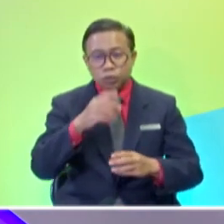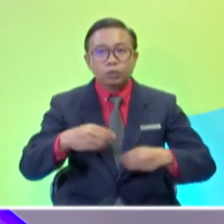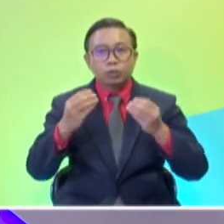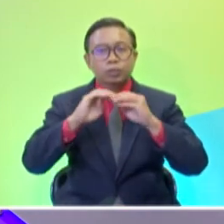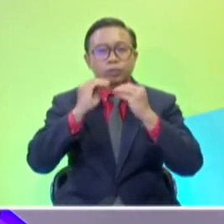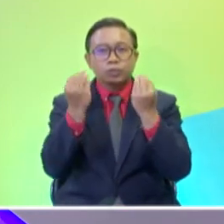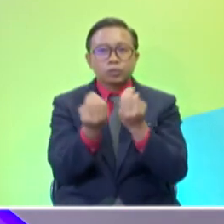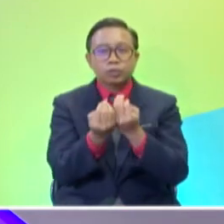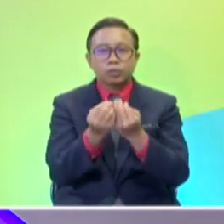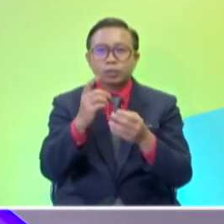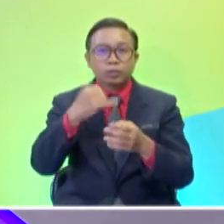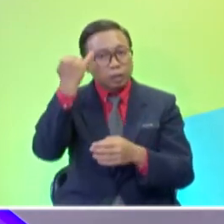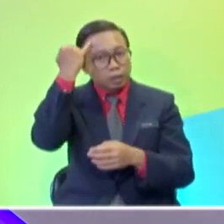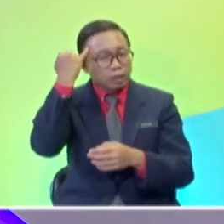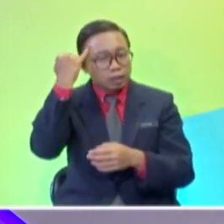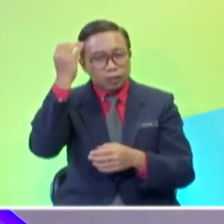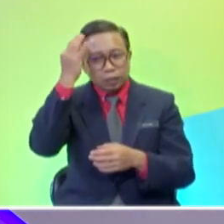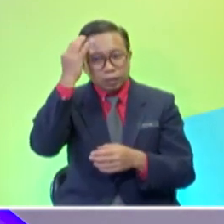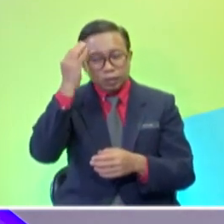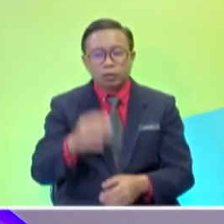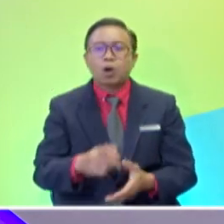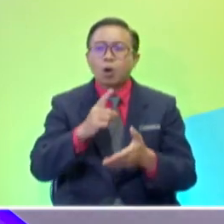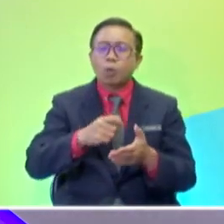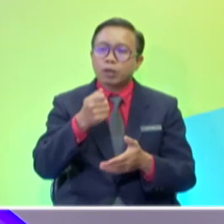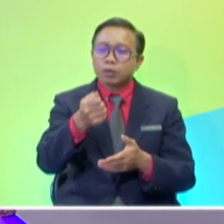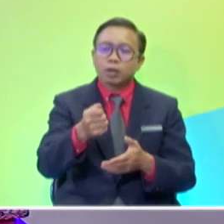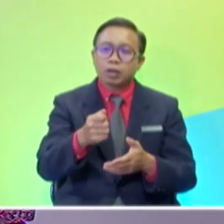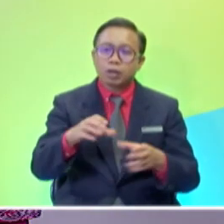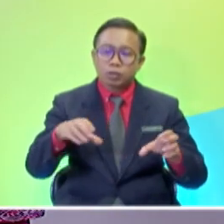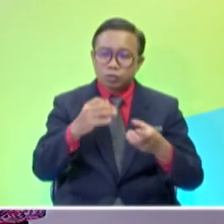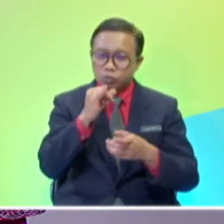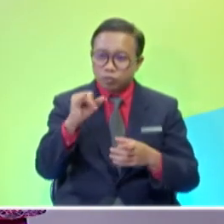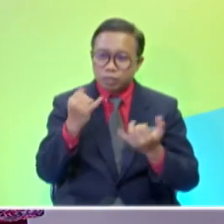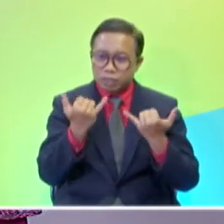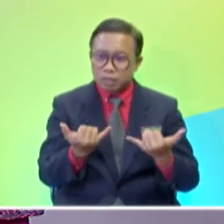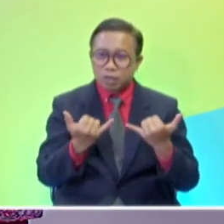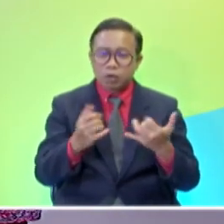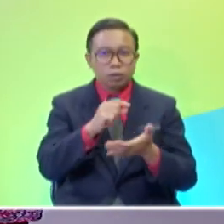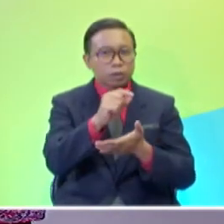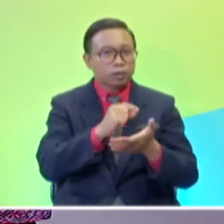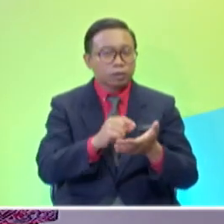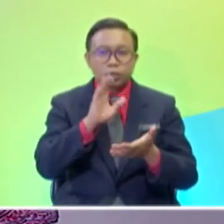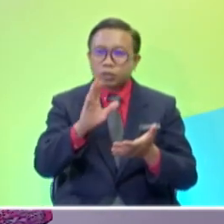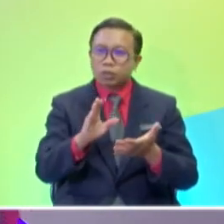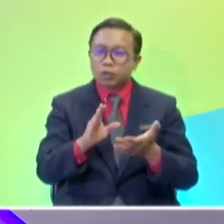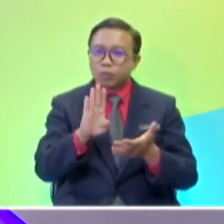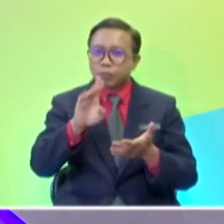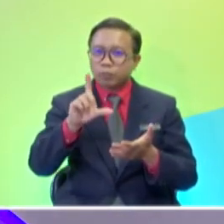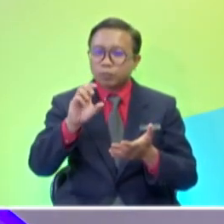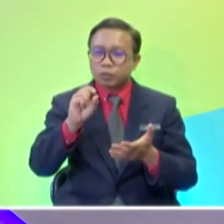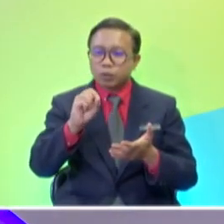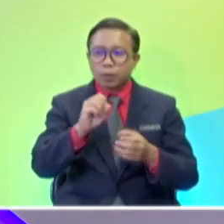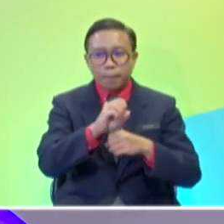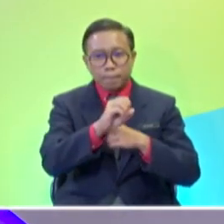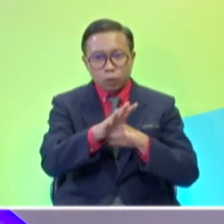museum. Any ideas that you can think of. And what you're doing now, as you're currently writing your blog post, what are you doing? Maybe